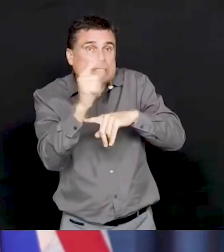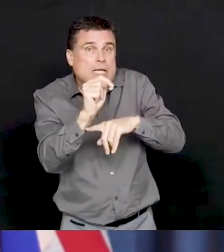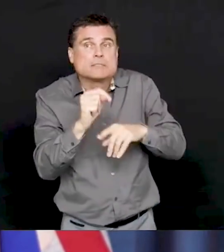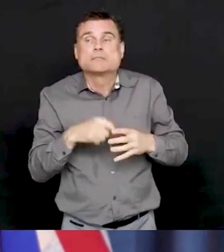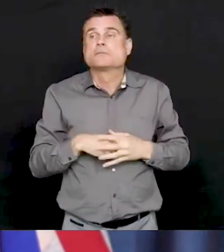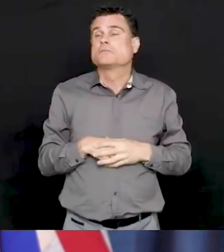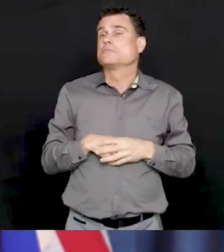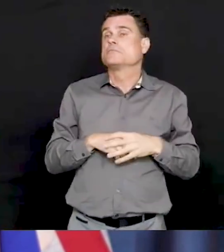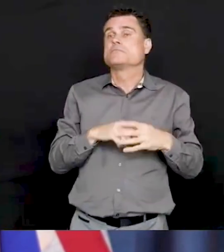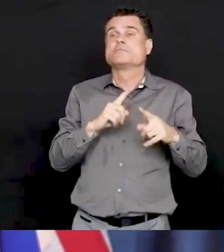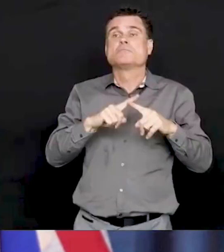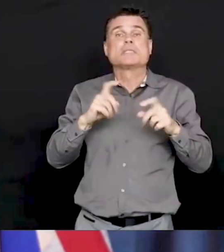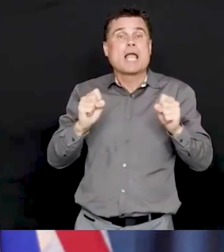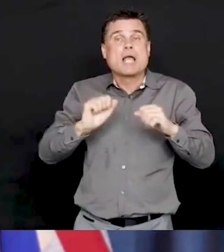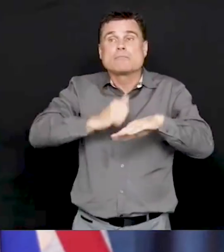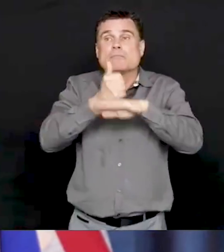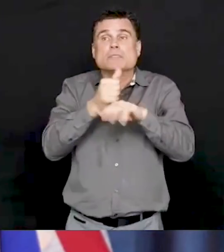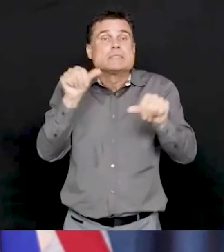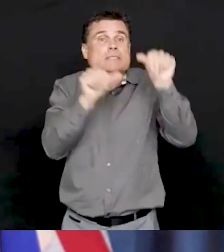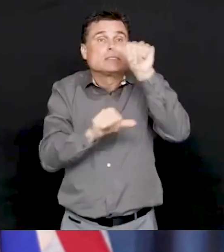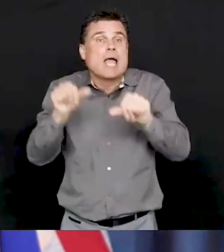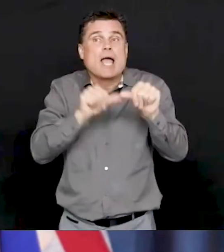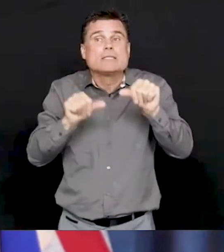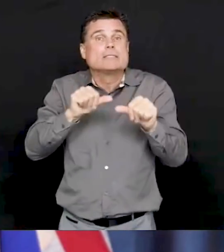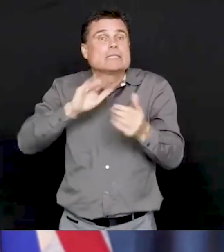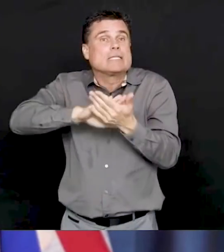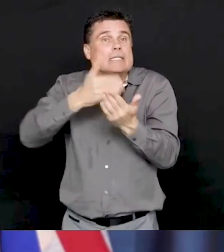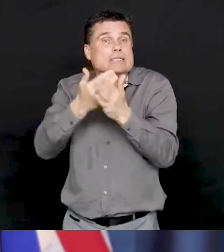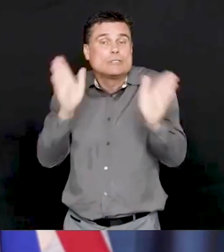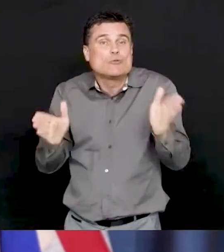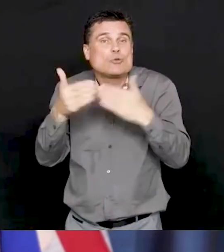online resources from our education system to help out.